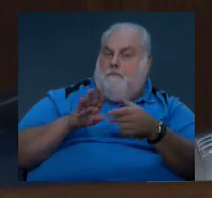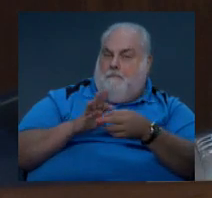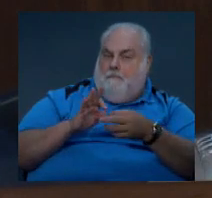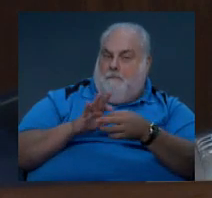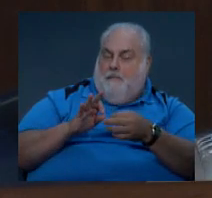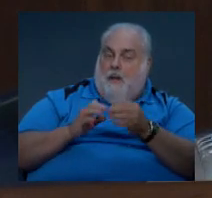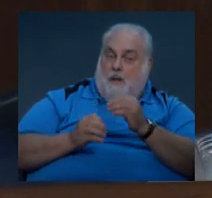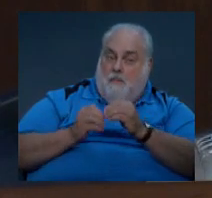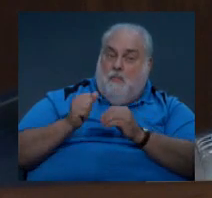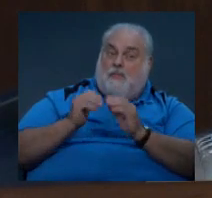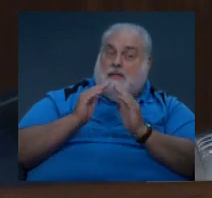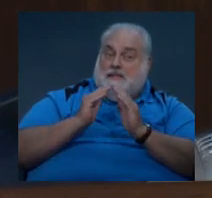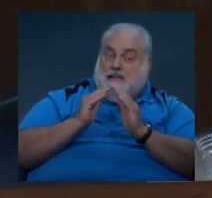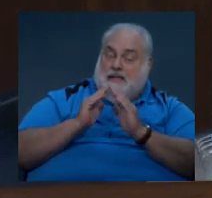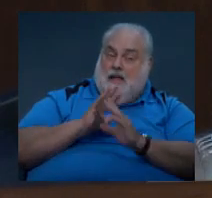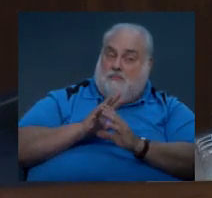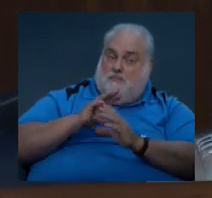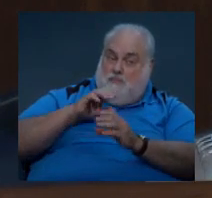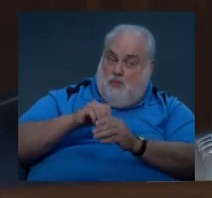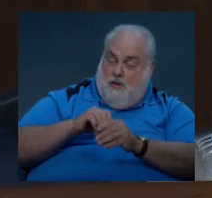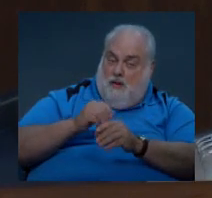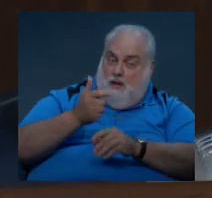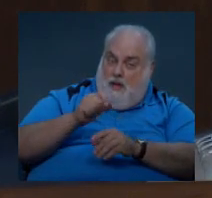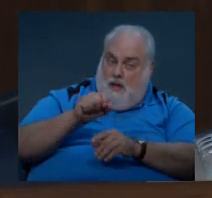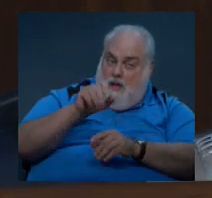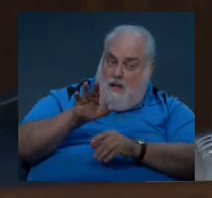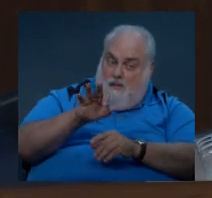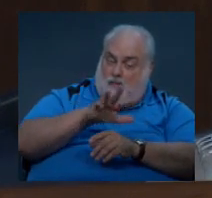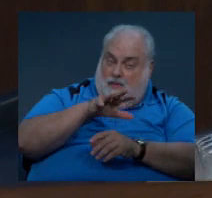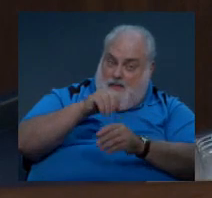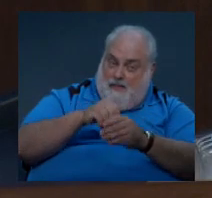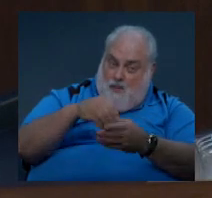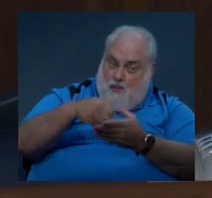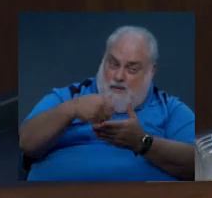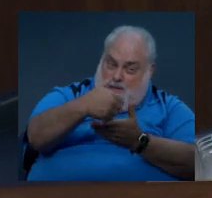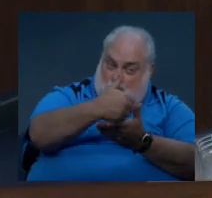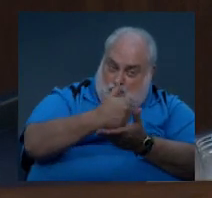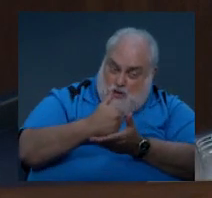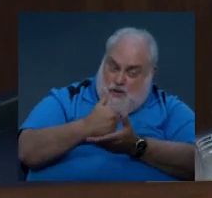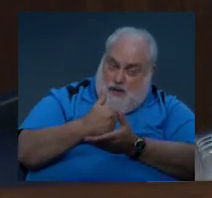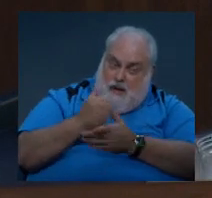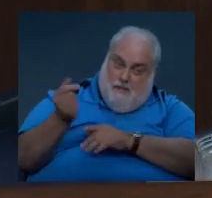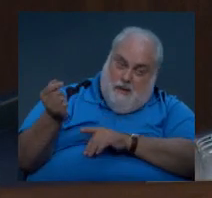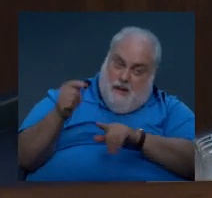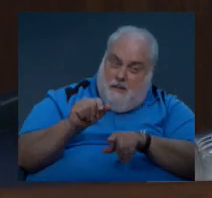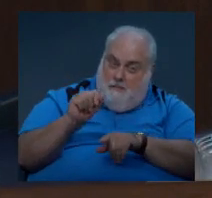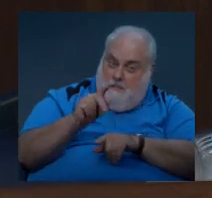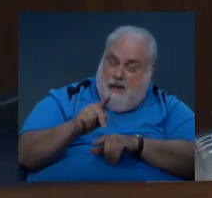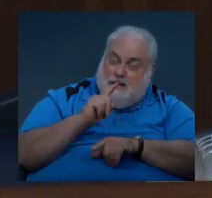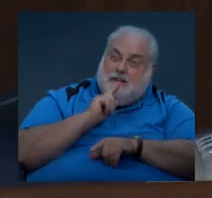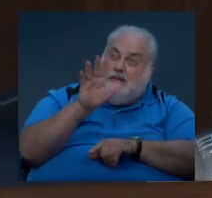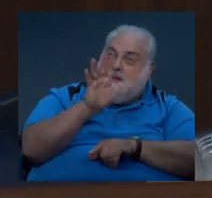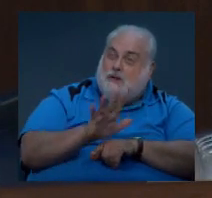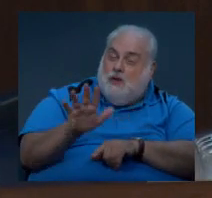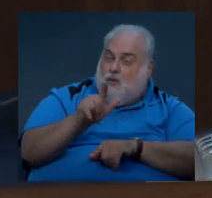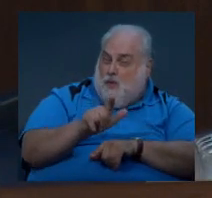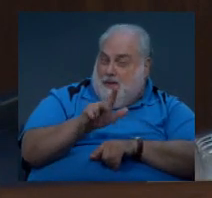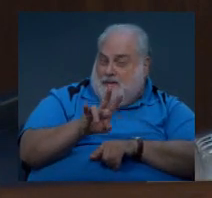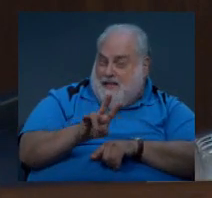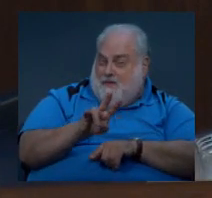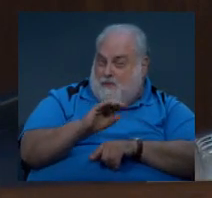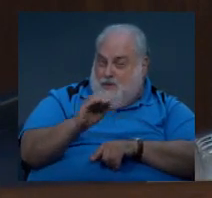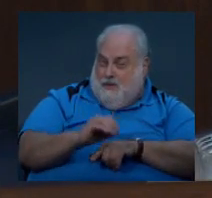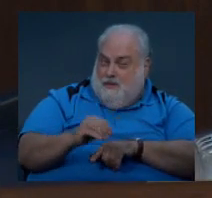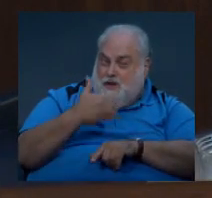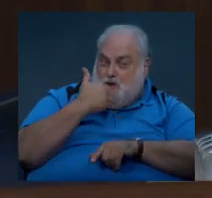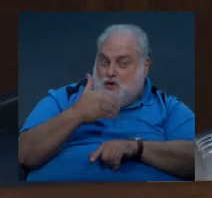included golf in the revenue that they talked about coming back, and I think they said 27% was kind of a